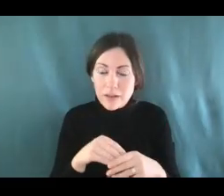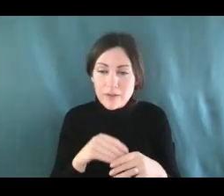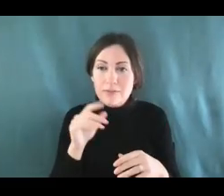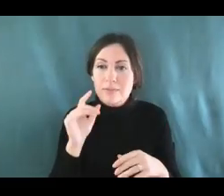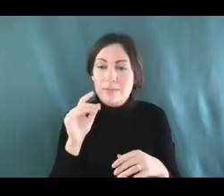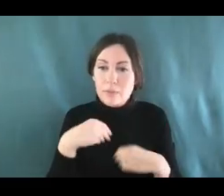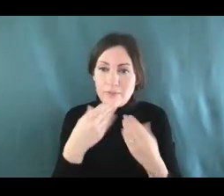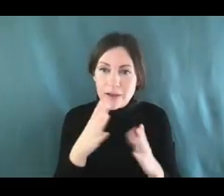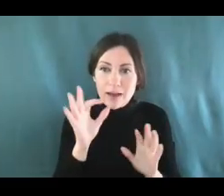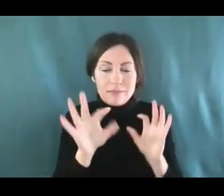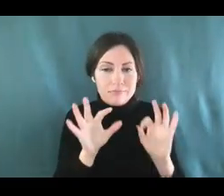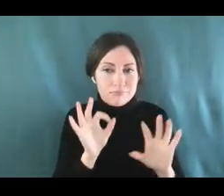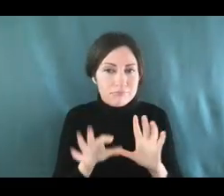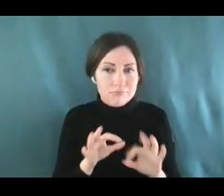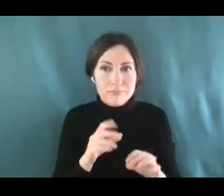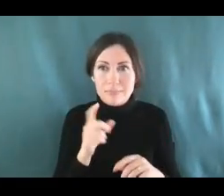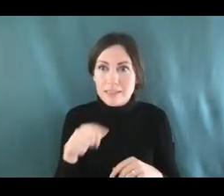they're asking for it.